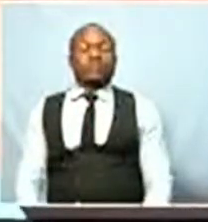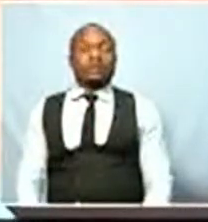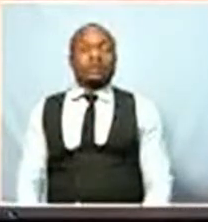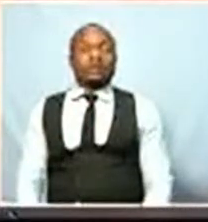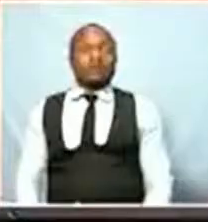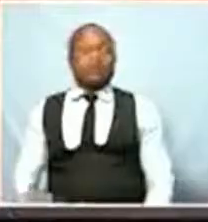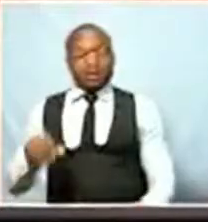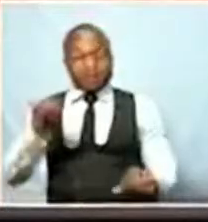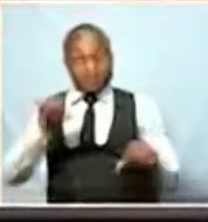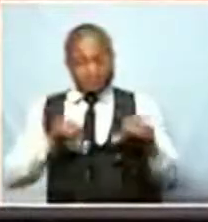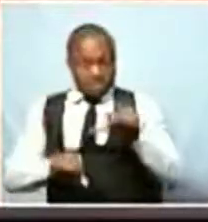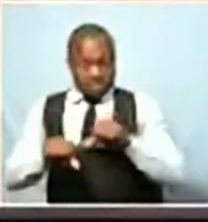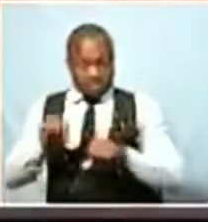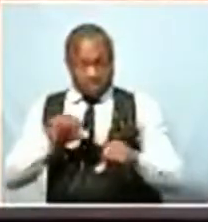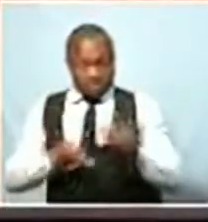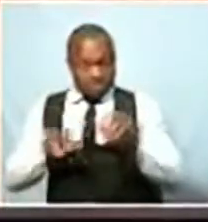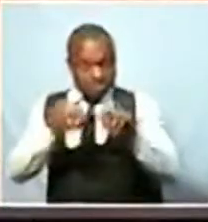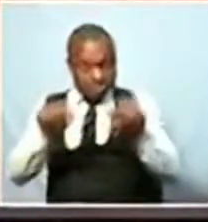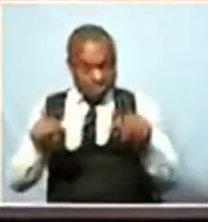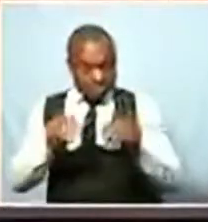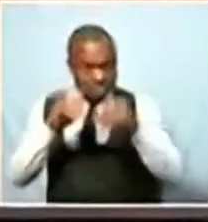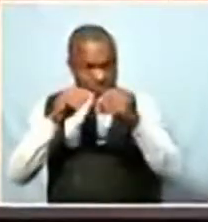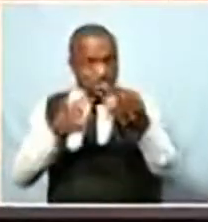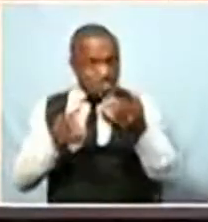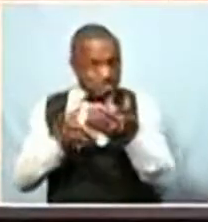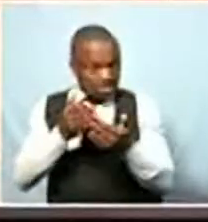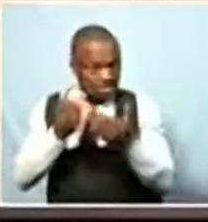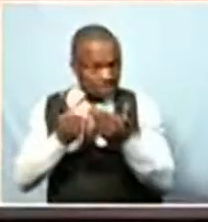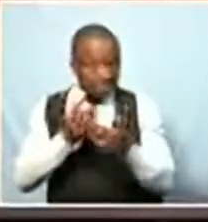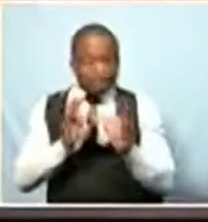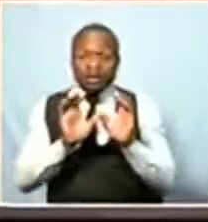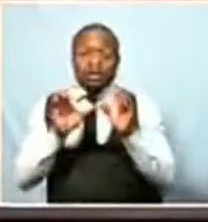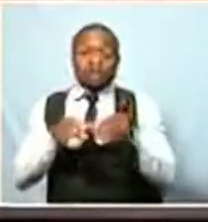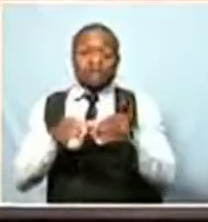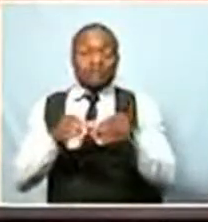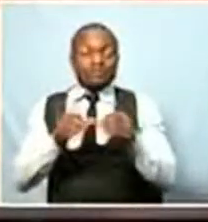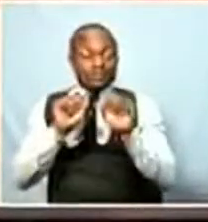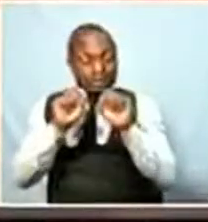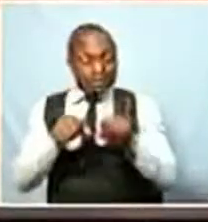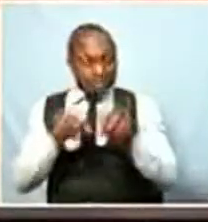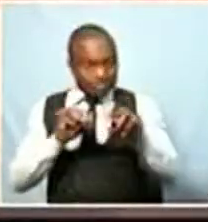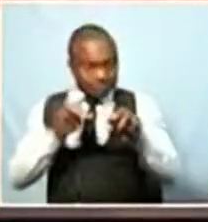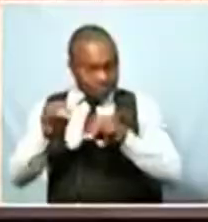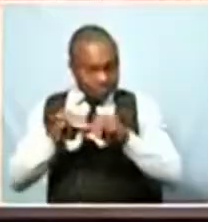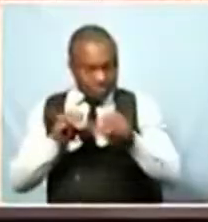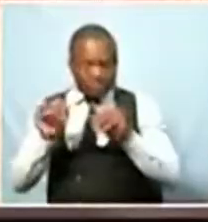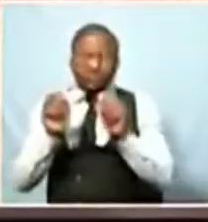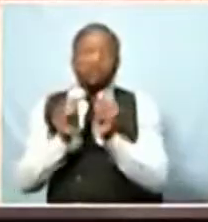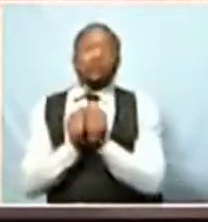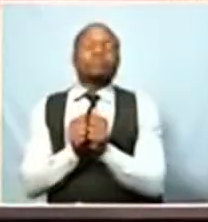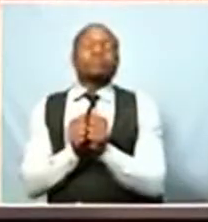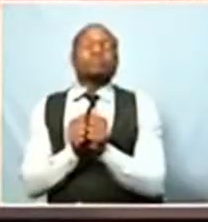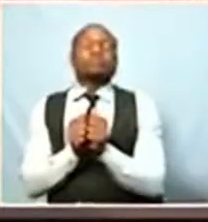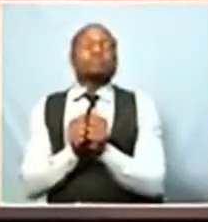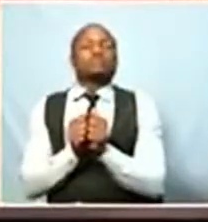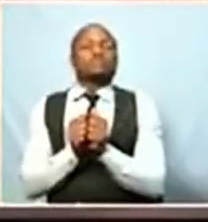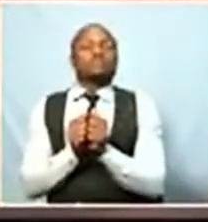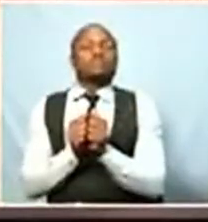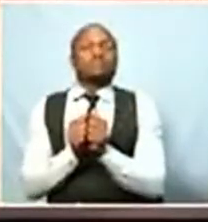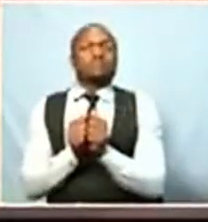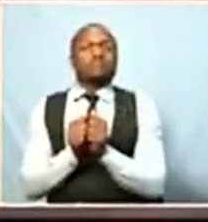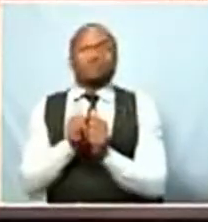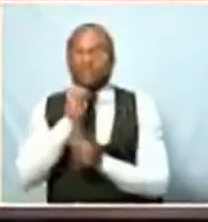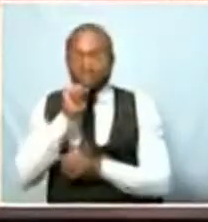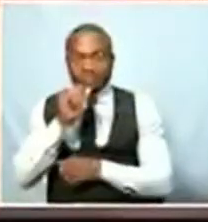the Auditor General was just trying to give comfort to this committee that they could manage with the